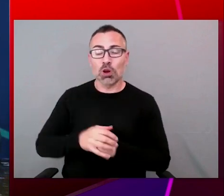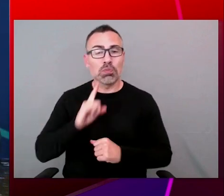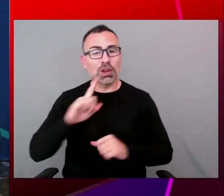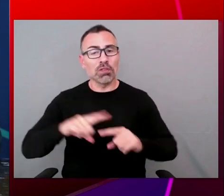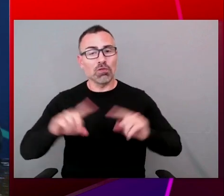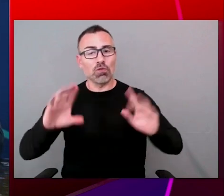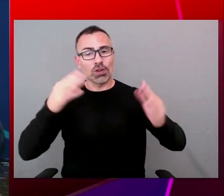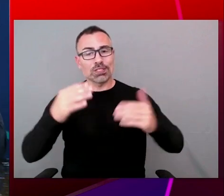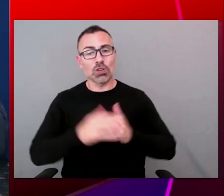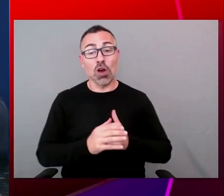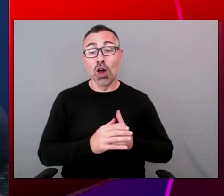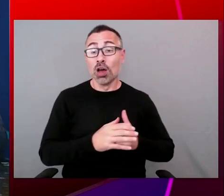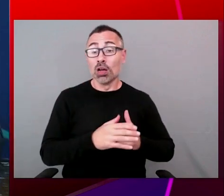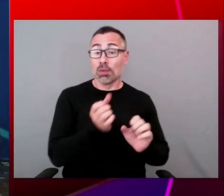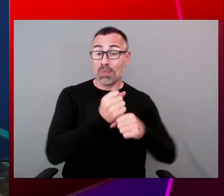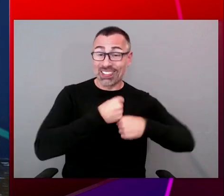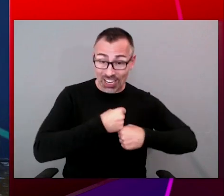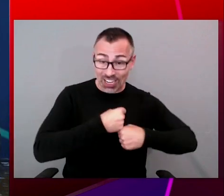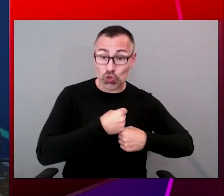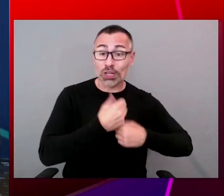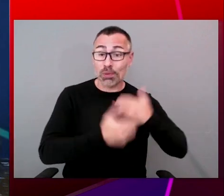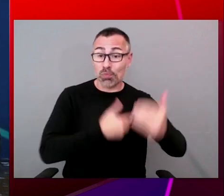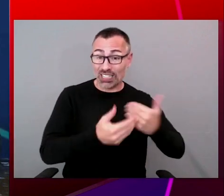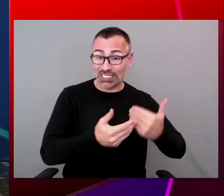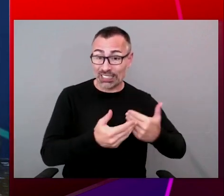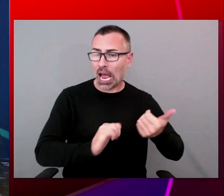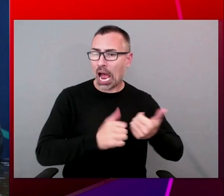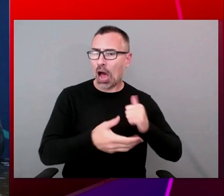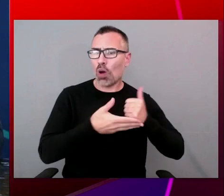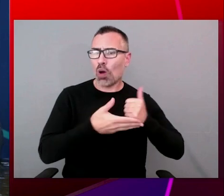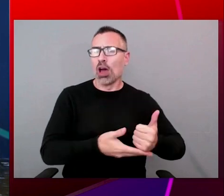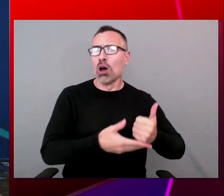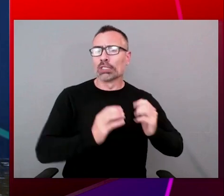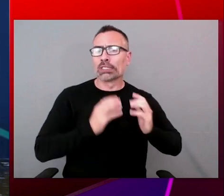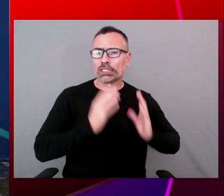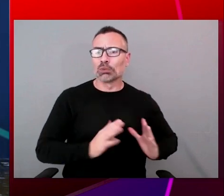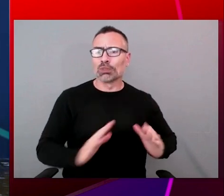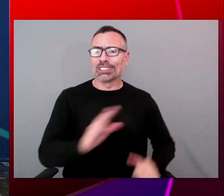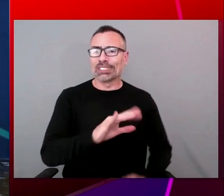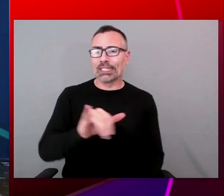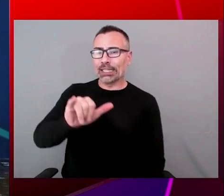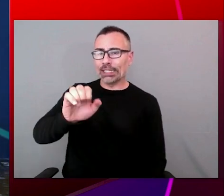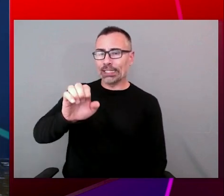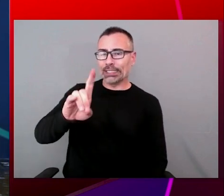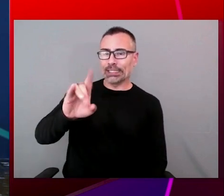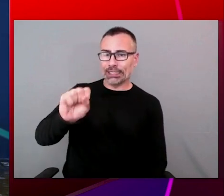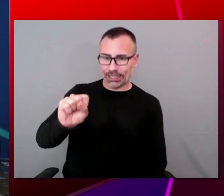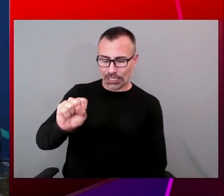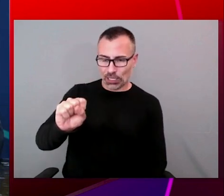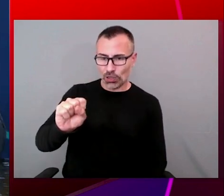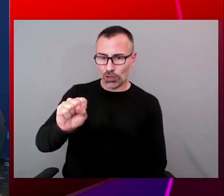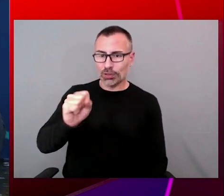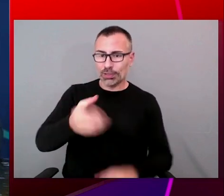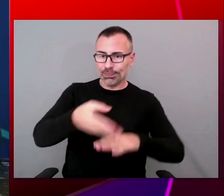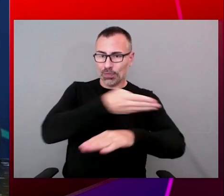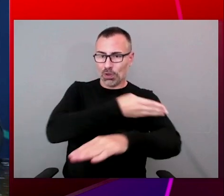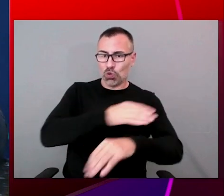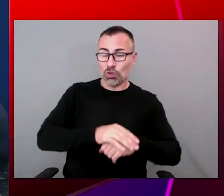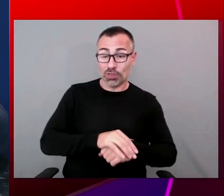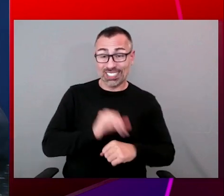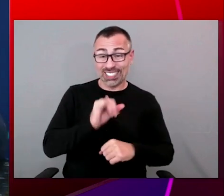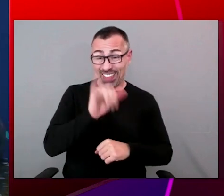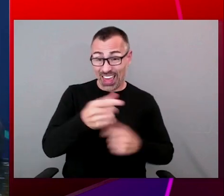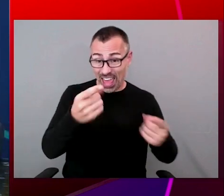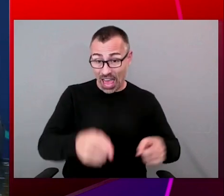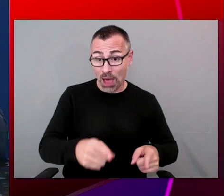manufacturing processes. So how can I help customers improve yields? Anytime we help them improve yields, we're helping energy